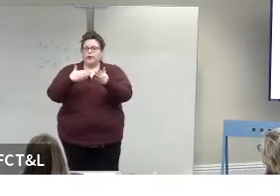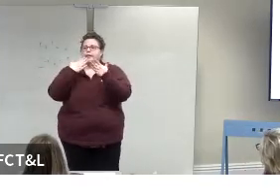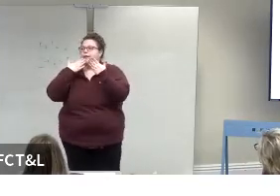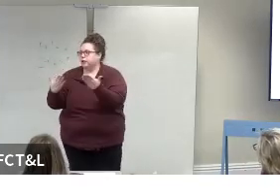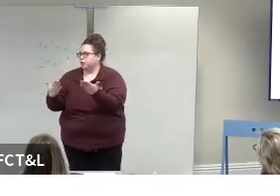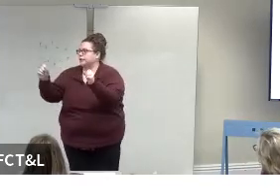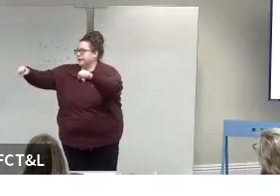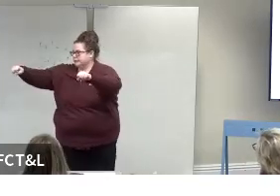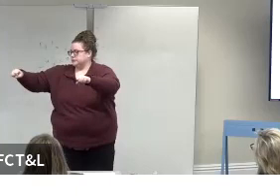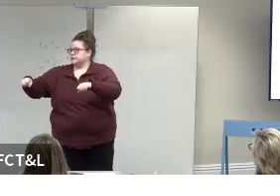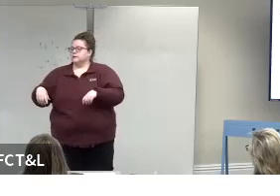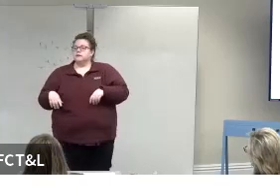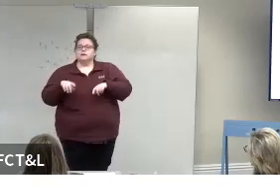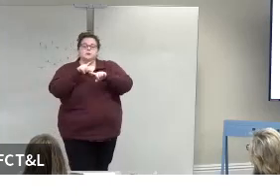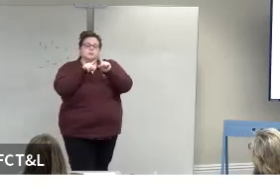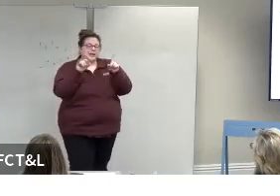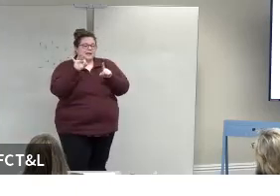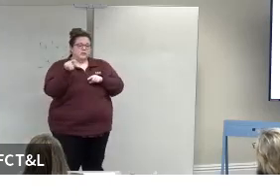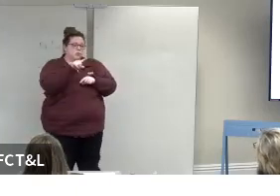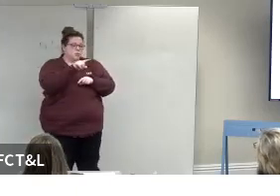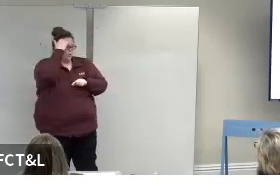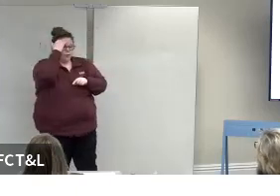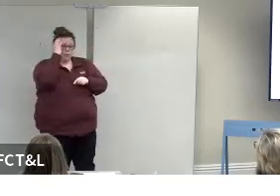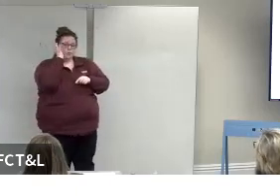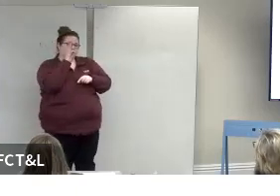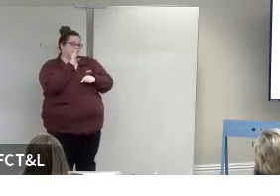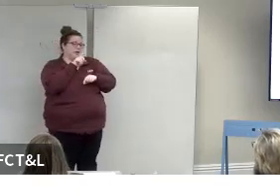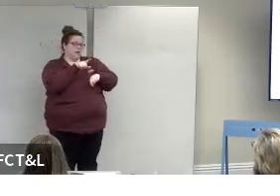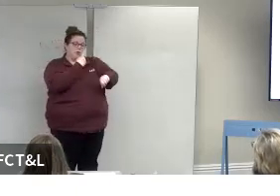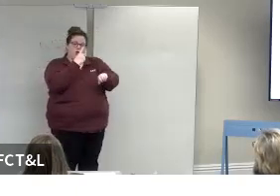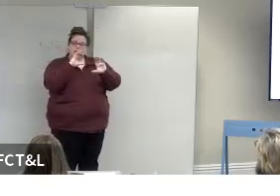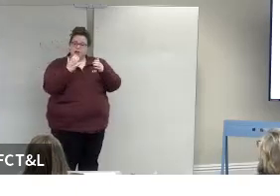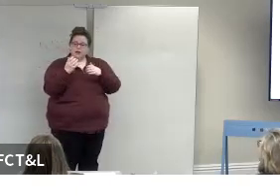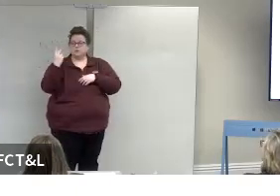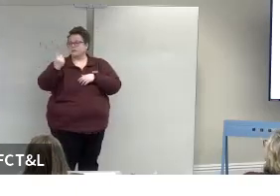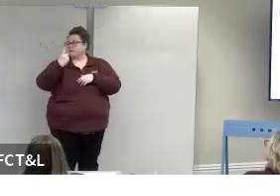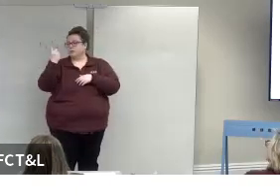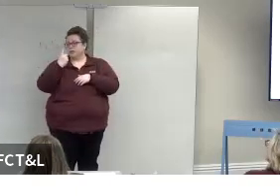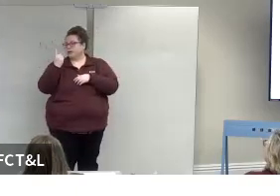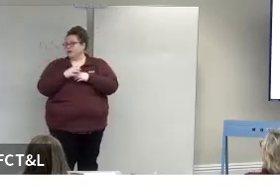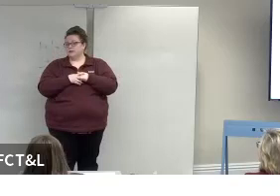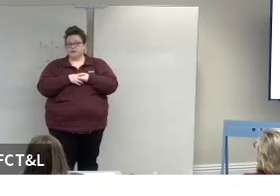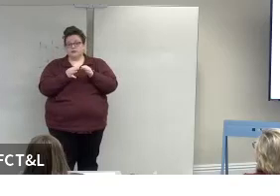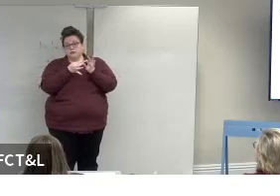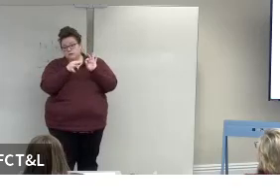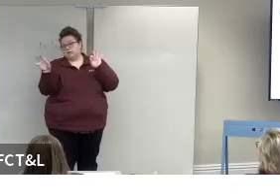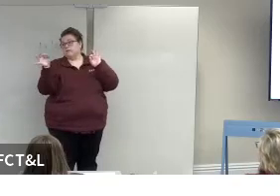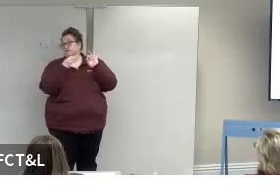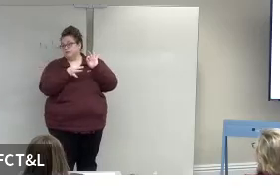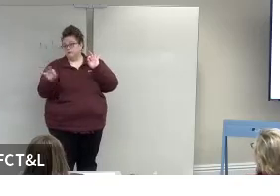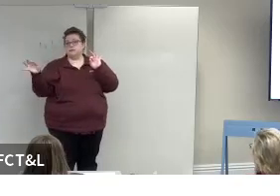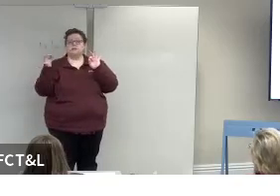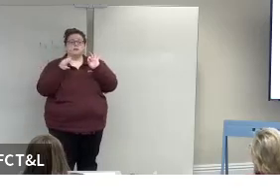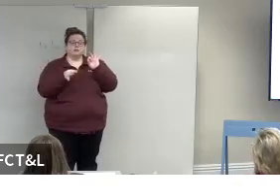of this session, it's fine. And thank you for that. But if it's a long class